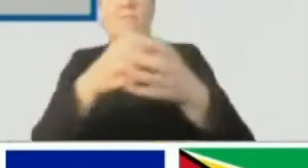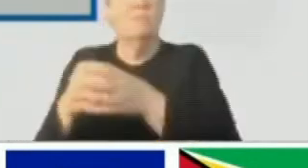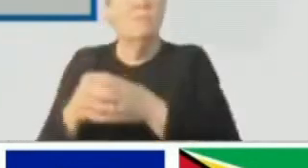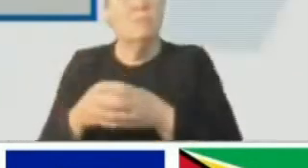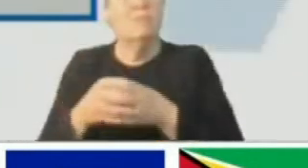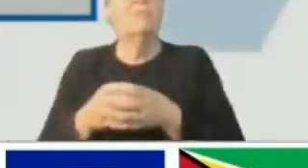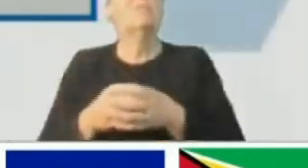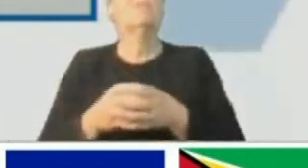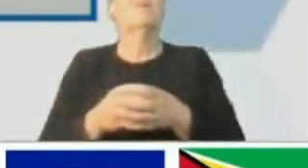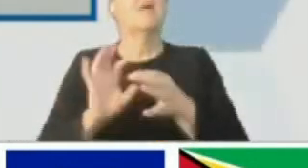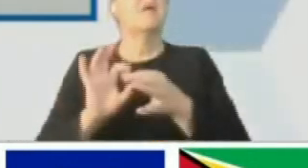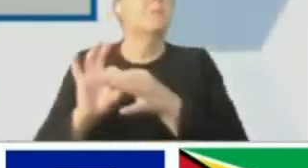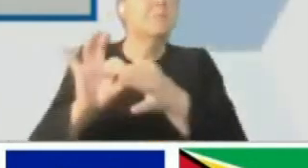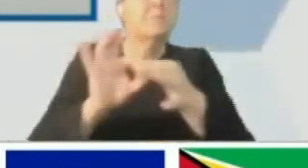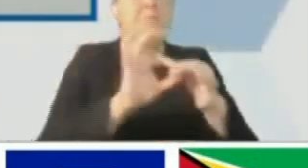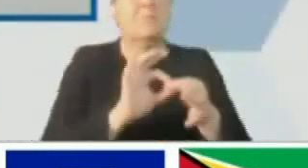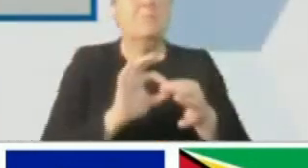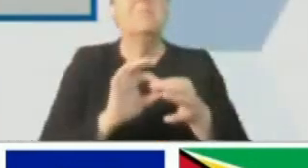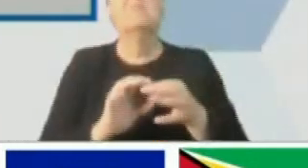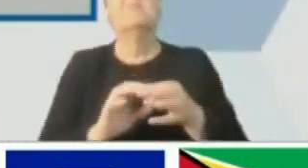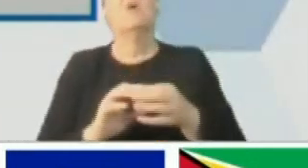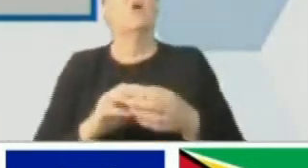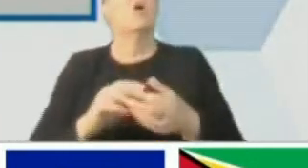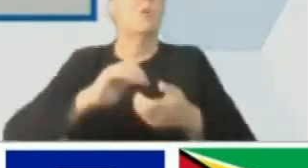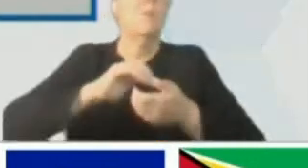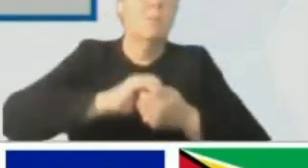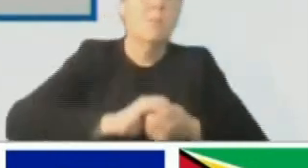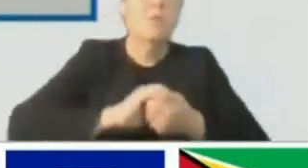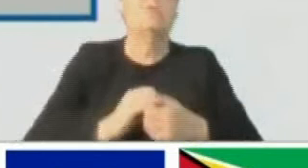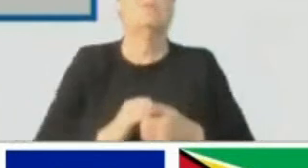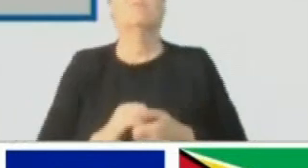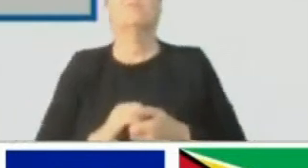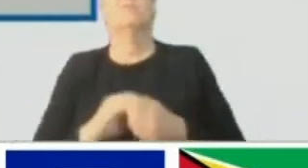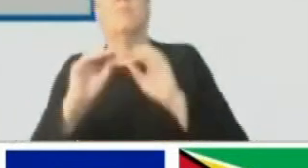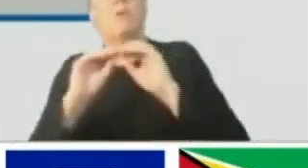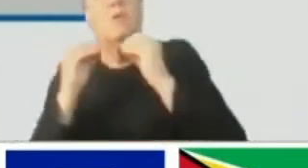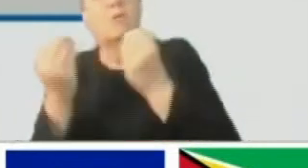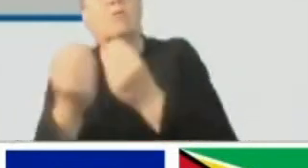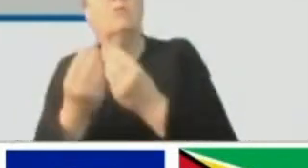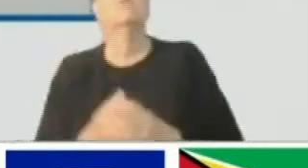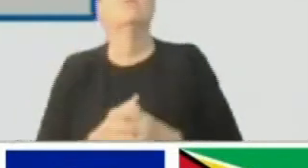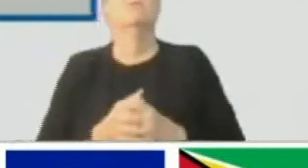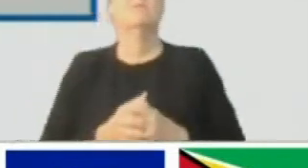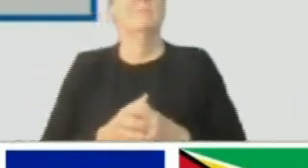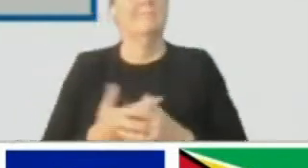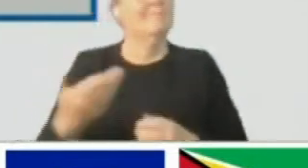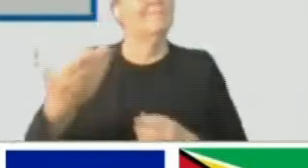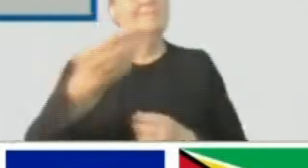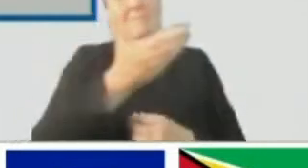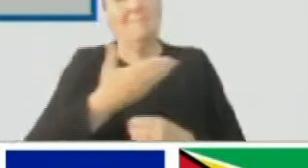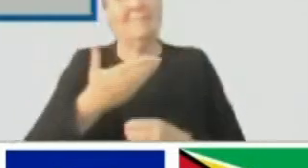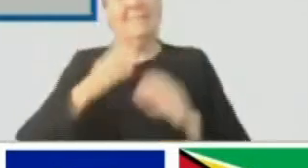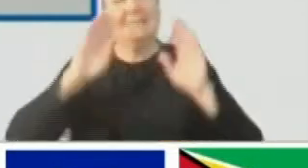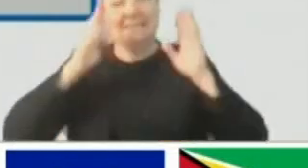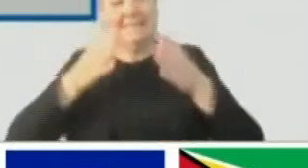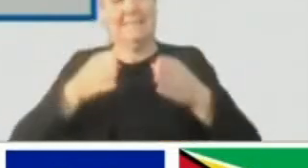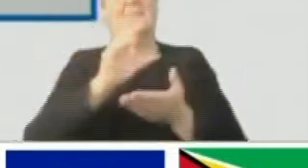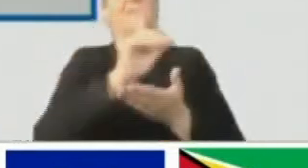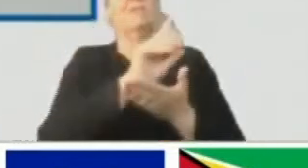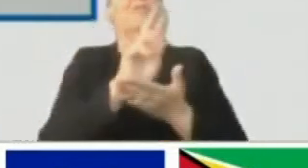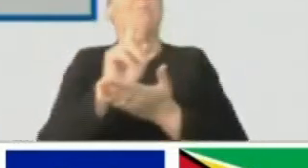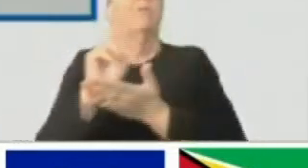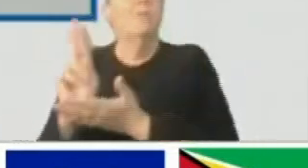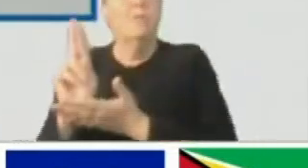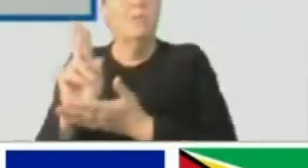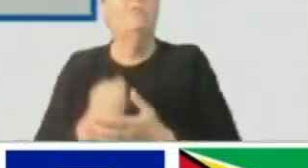departments, and agencies that operate in partnership through the National Disaster Risk Management Council, as well as the Disaster Risk Management